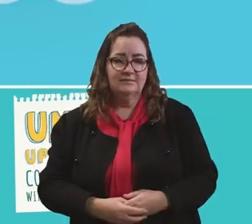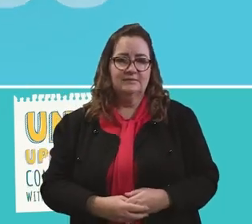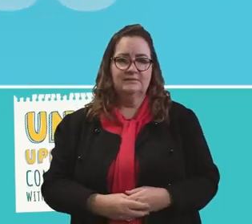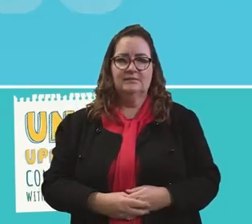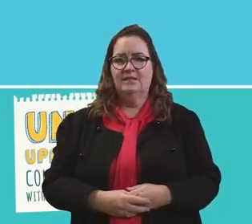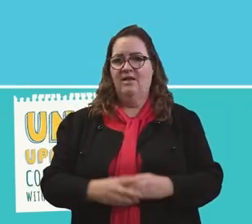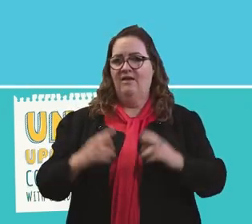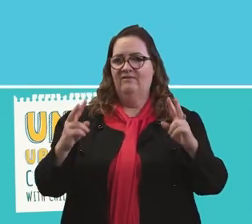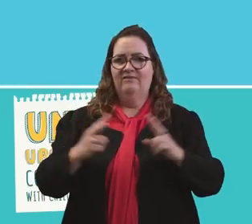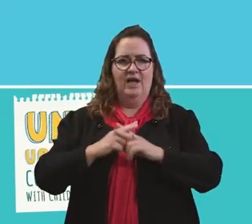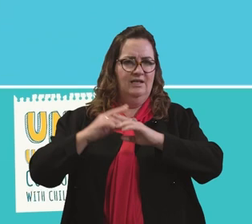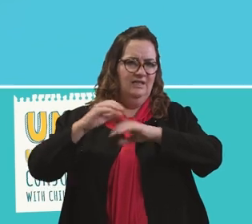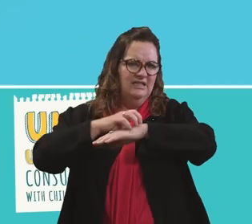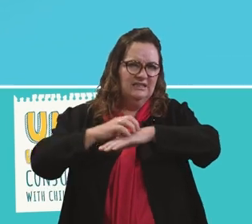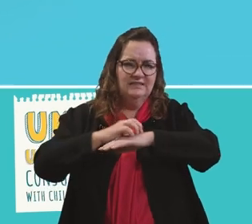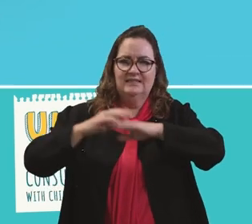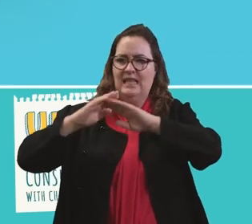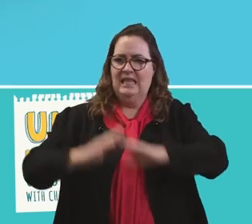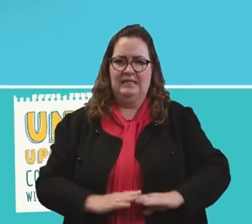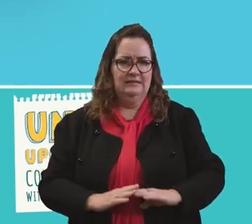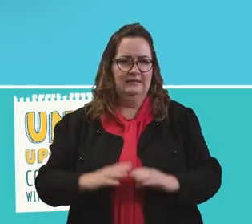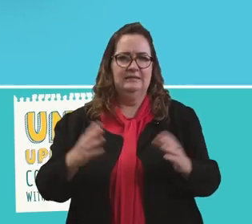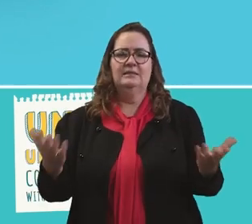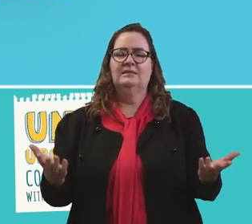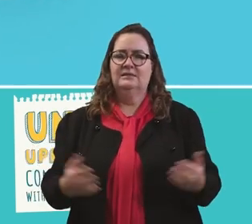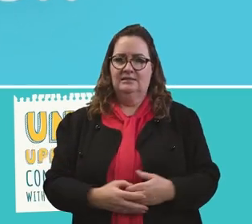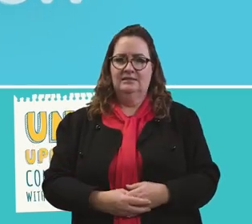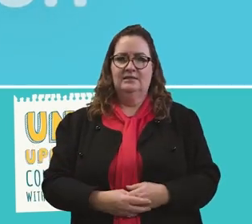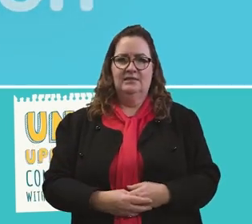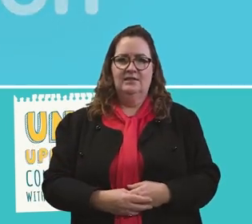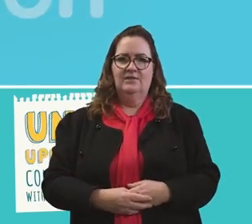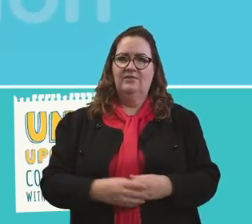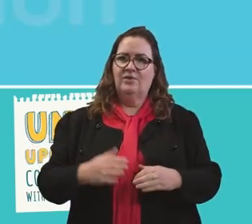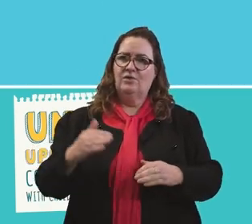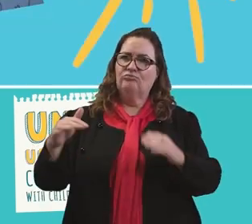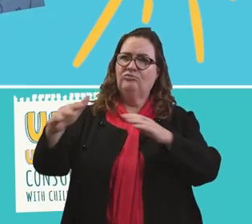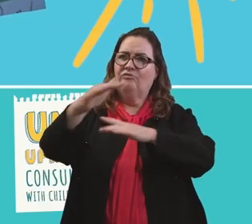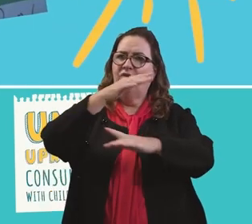abuse. Improved environment and climate and ending pollution.